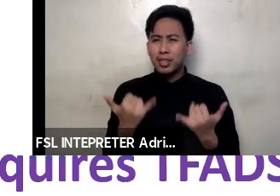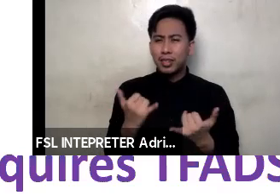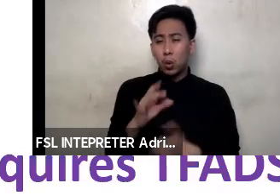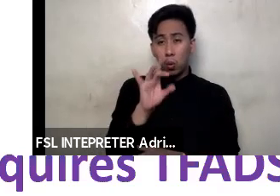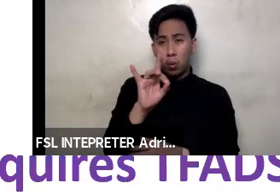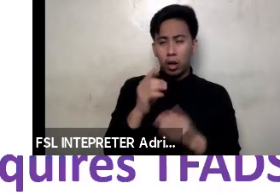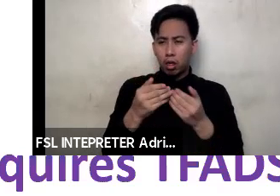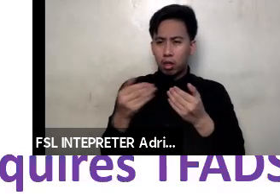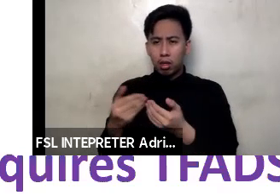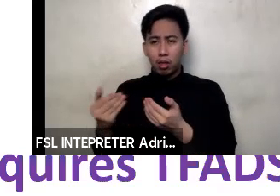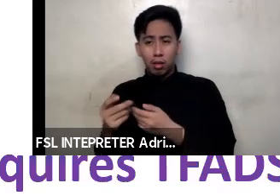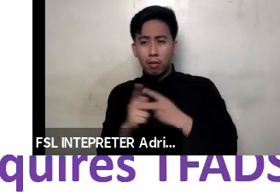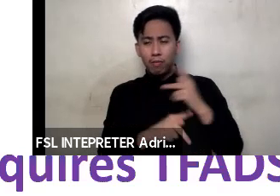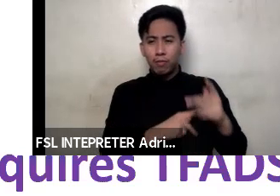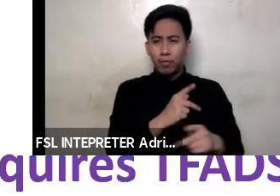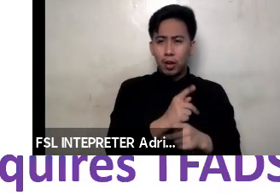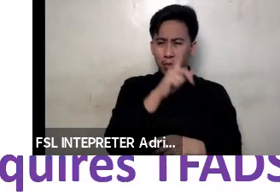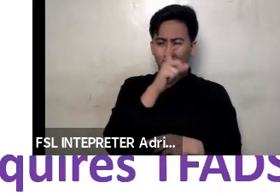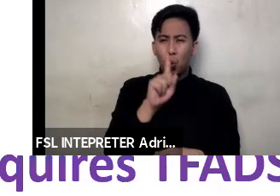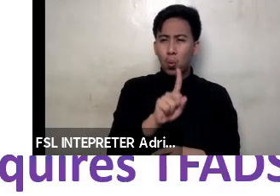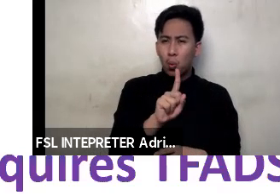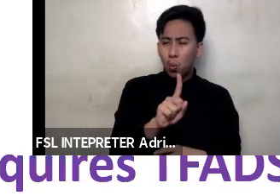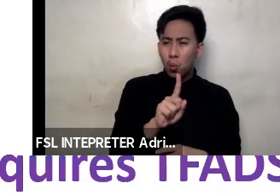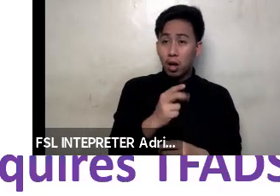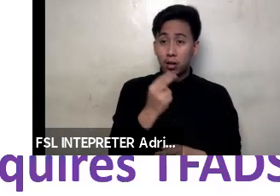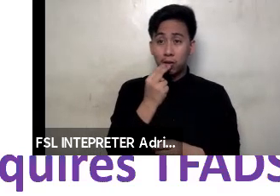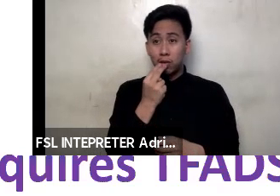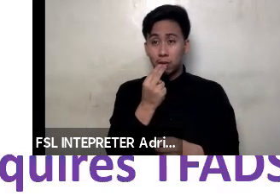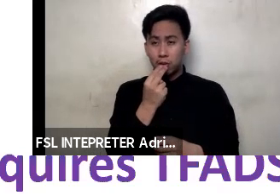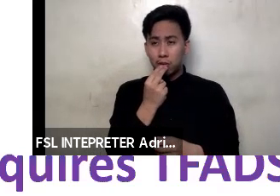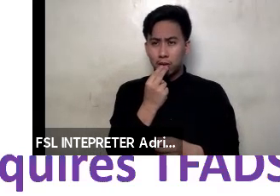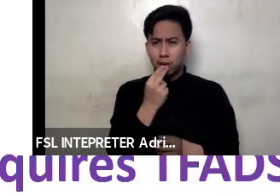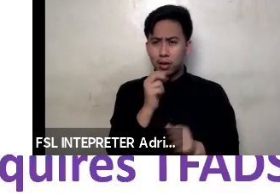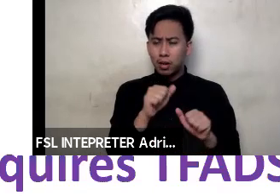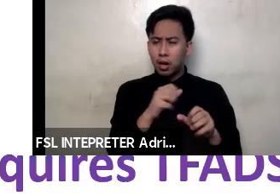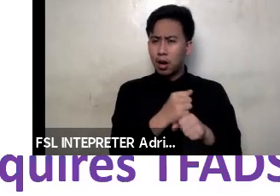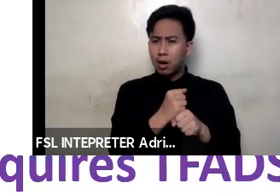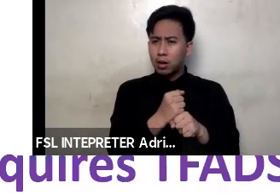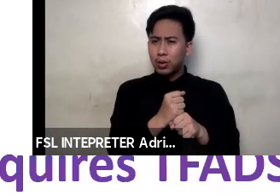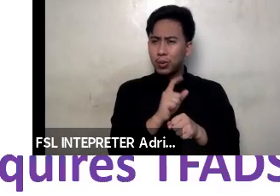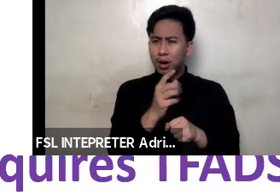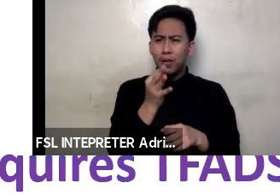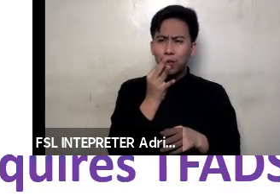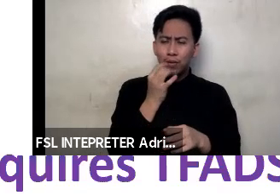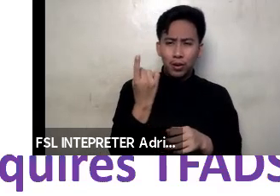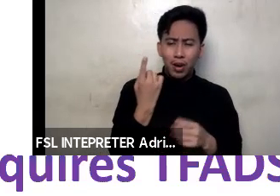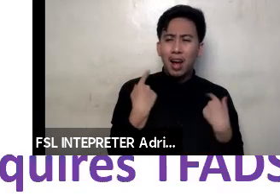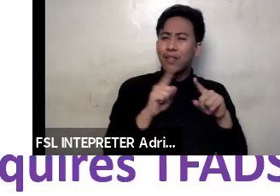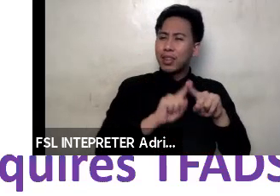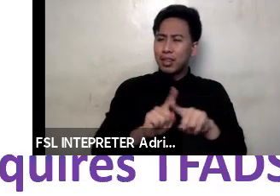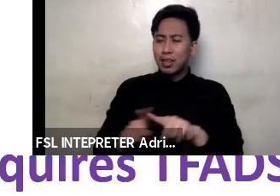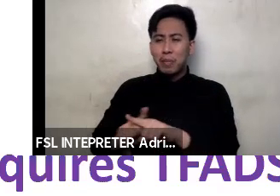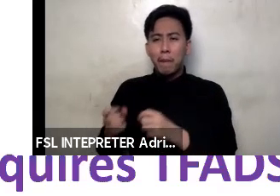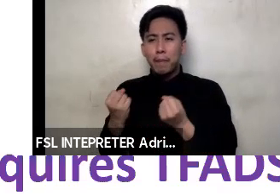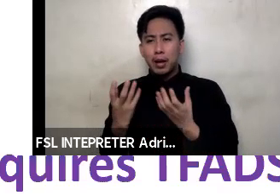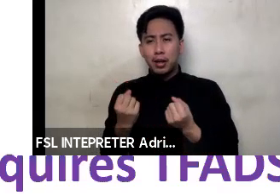ng nutrients na kukuha sa isang food group lang. Kailangan dapat iba-iba siya. At pag iba-iba, then definitely we can prevent malnutrition from happening. You